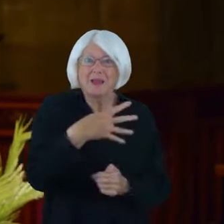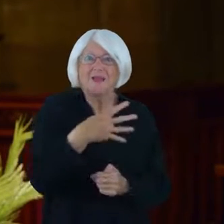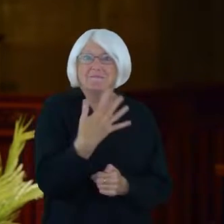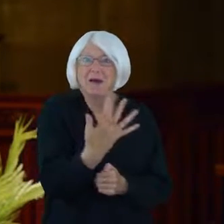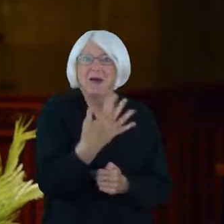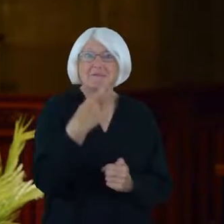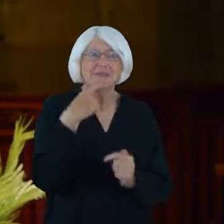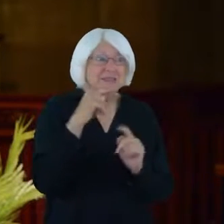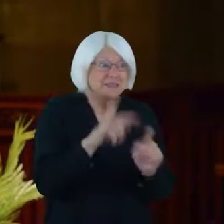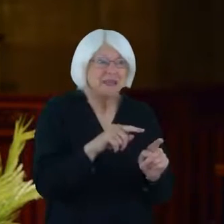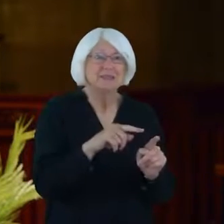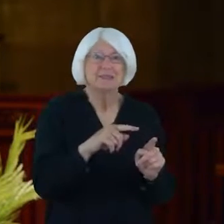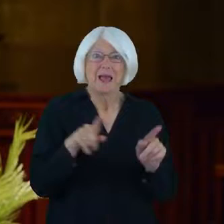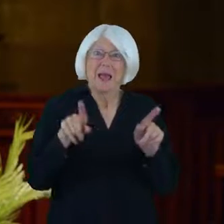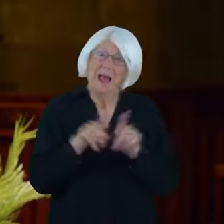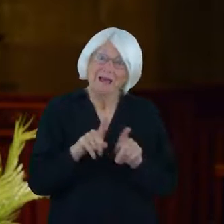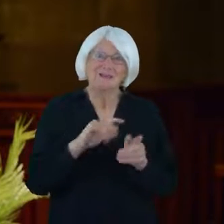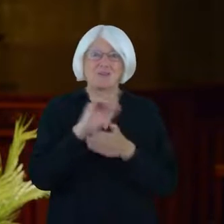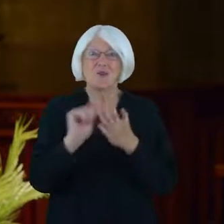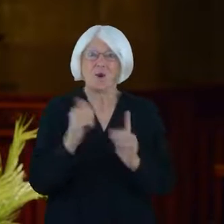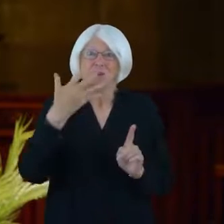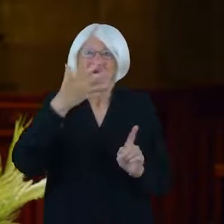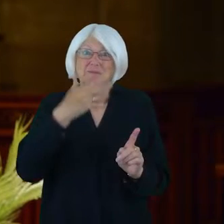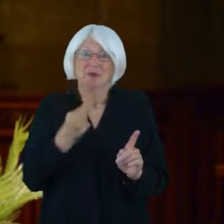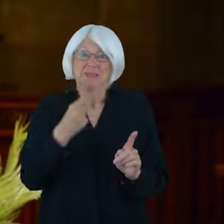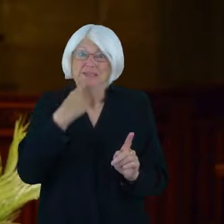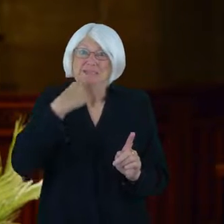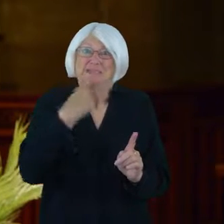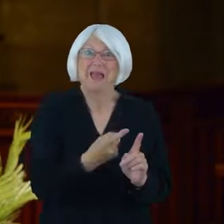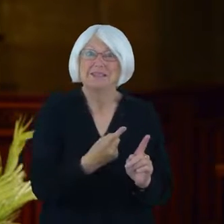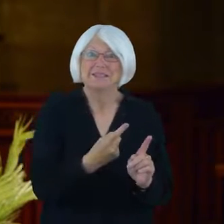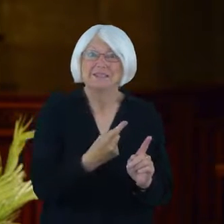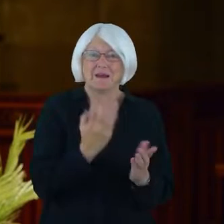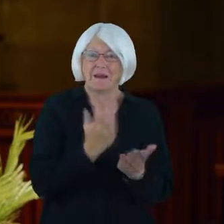In Greek, kathos lege, to pneuma to hagion.